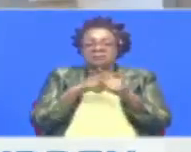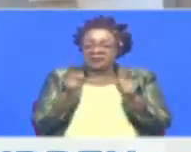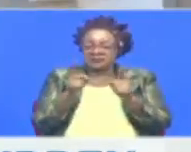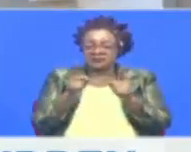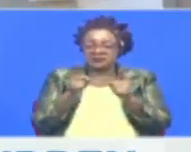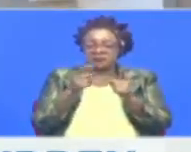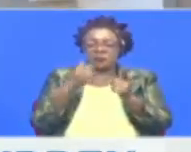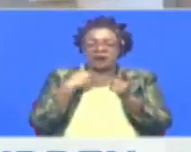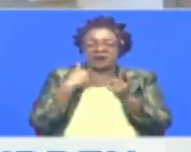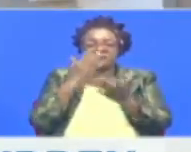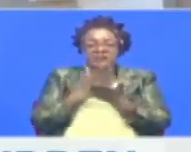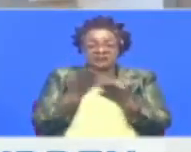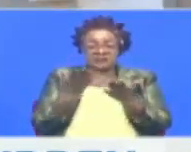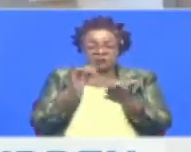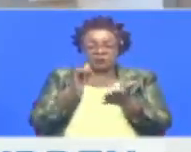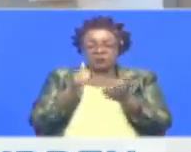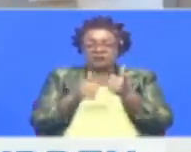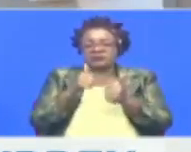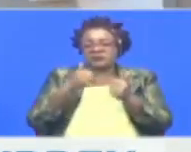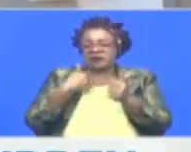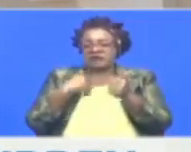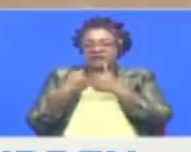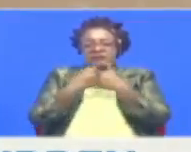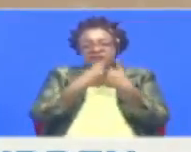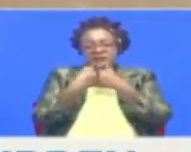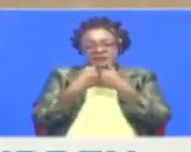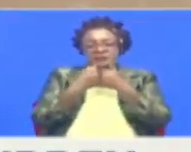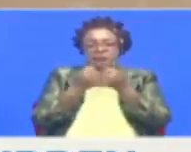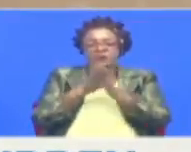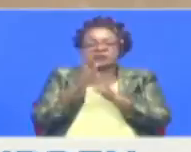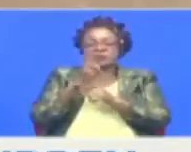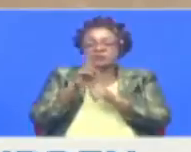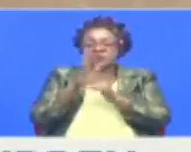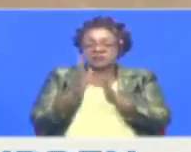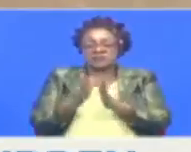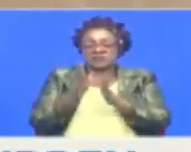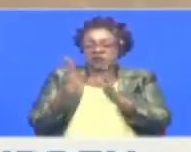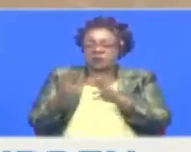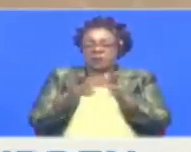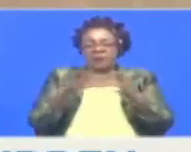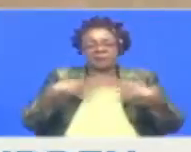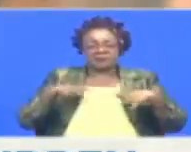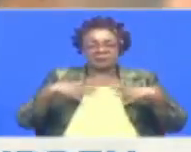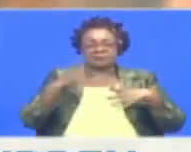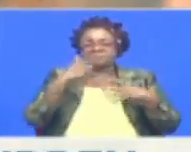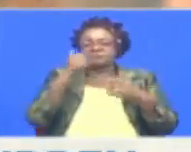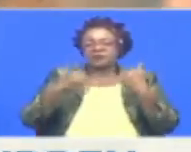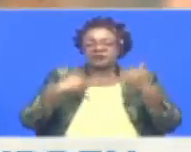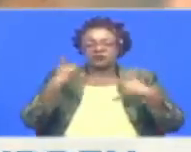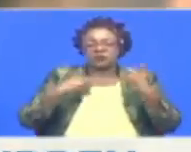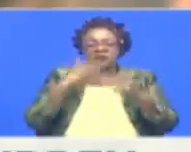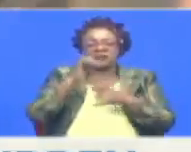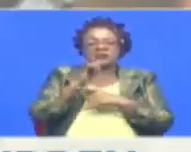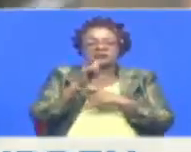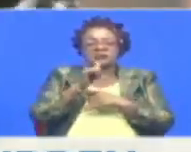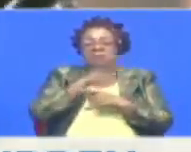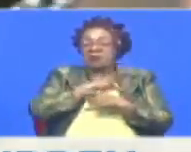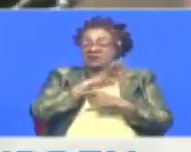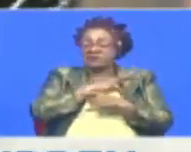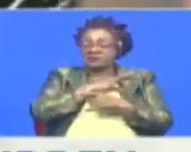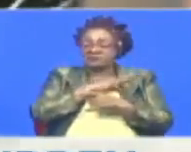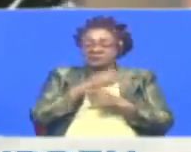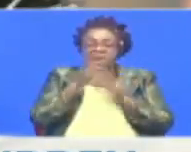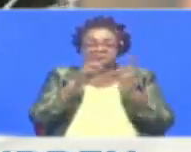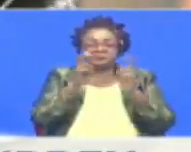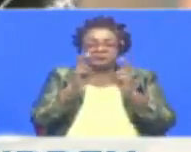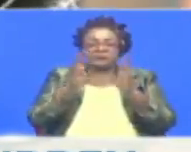are factors which present a challenge in the end user, the ordinary consumer, enjoying the full benefits. One of the issues is the